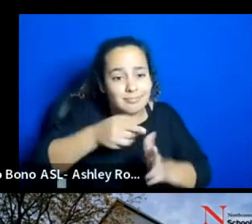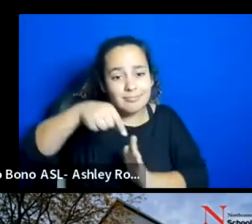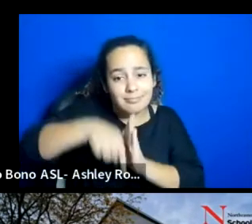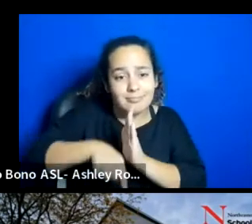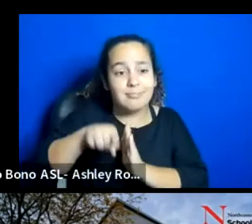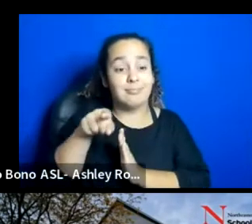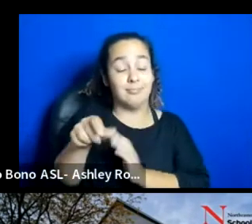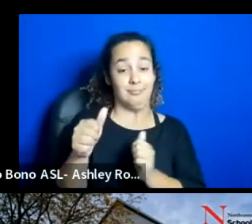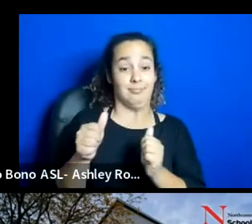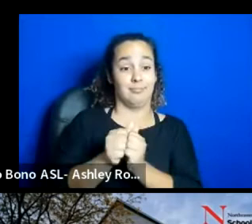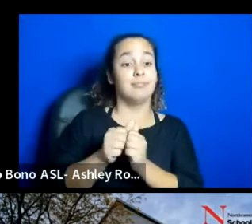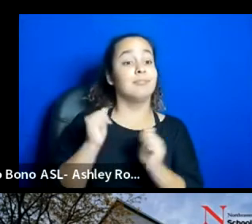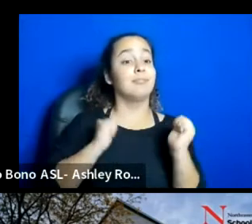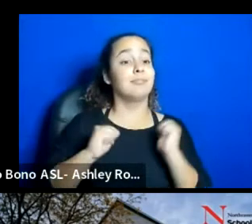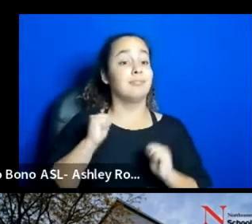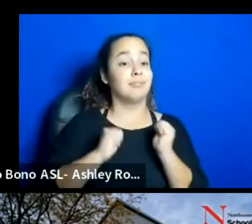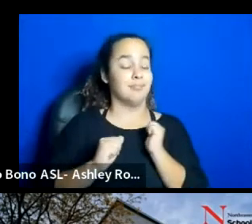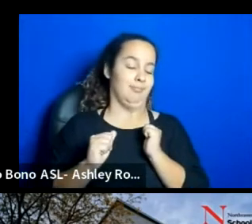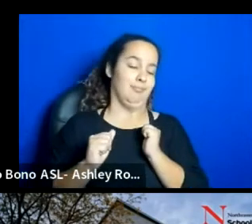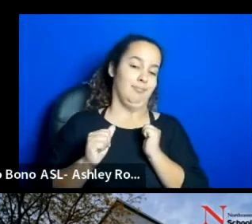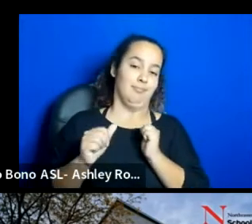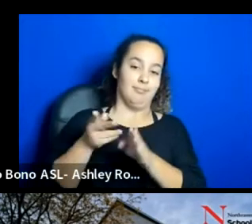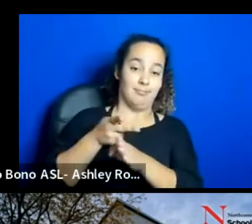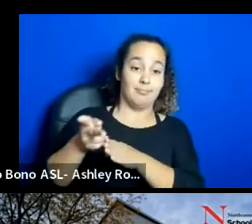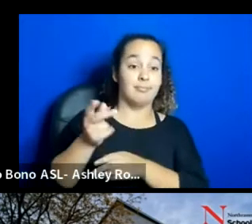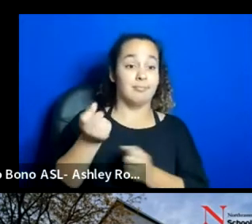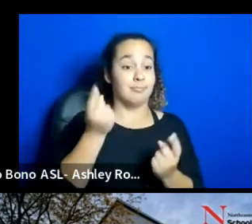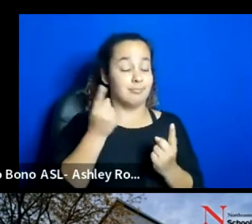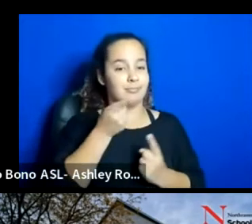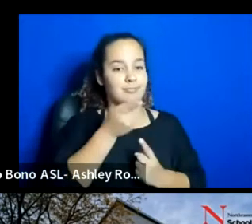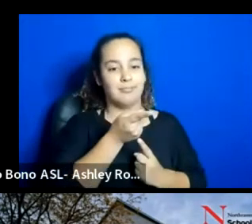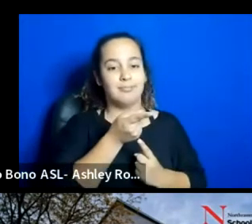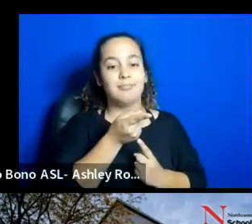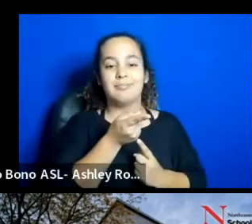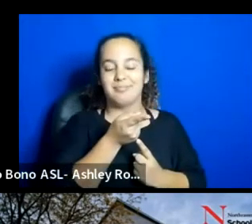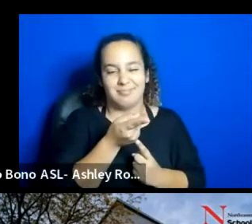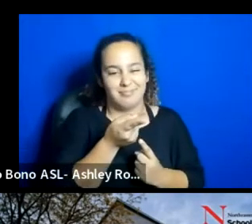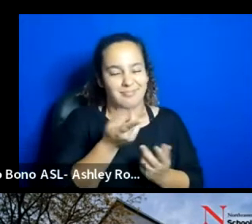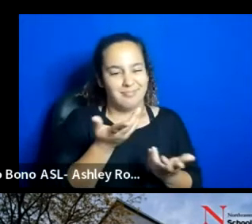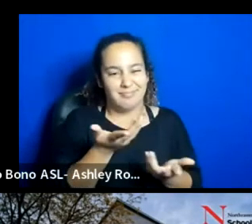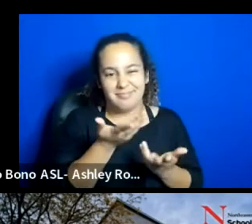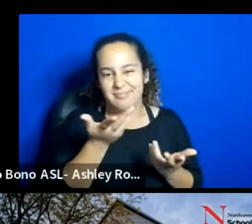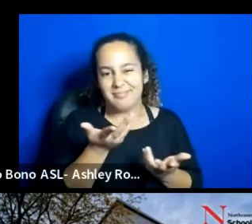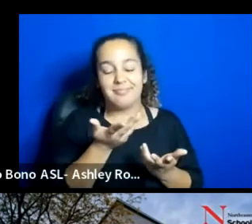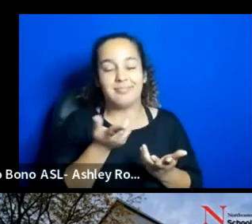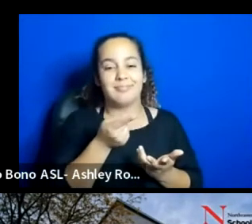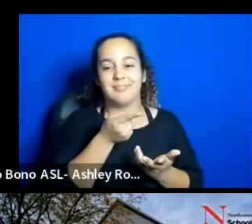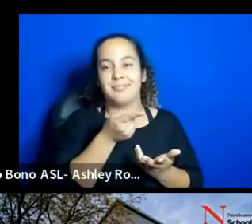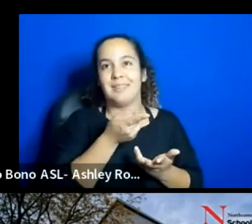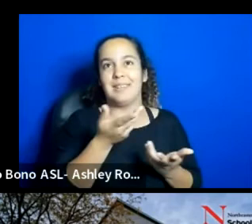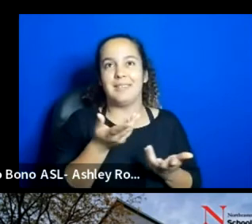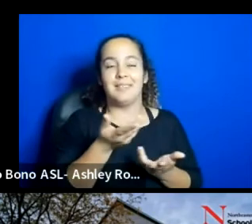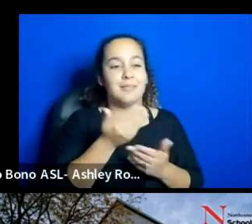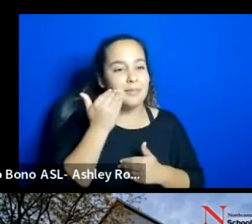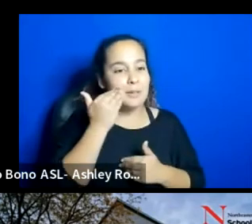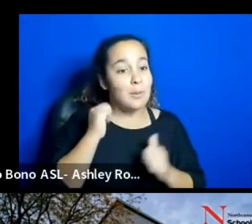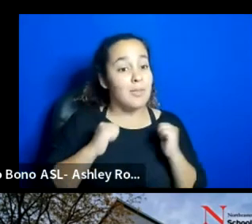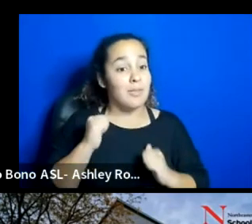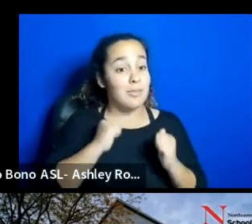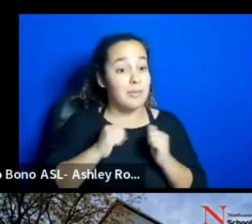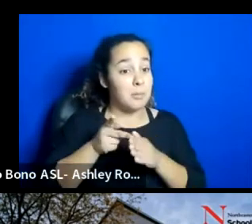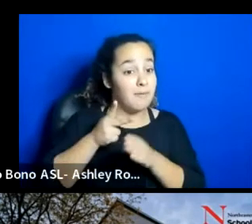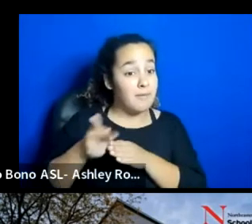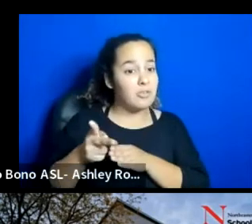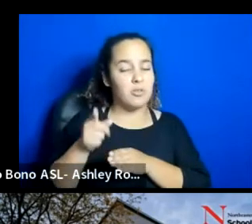his informants, but he wasn't actually seeing them as informants where he was simply pillaging what theatre professionals had to